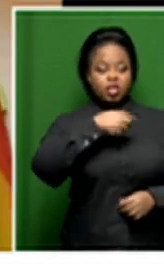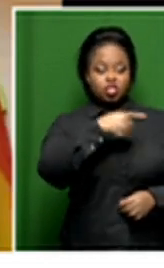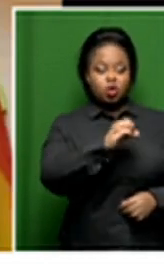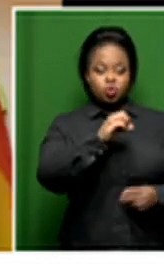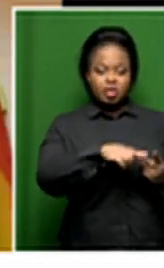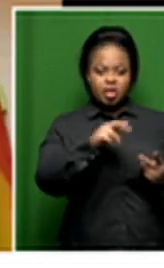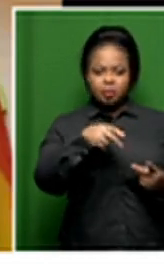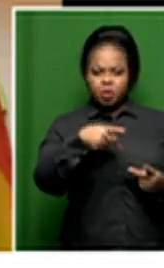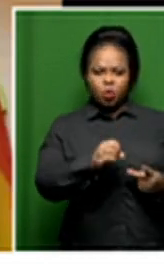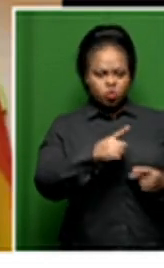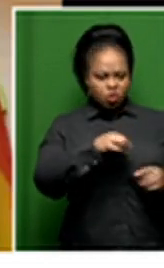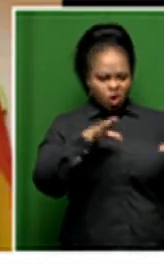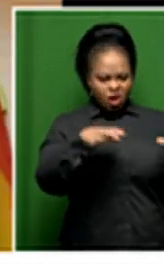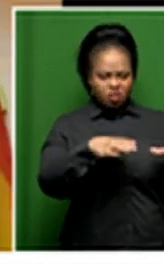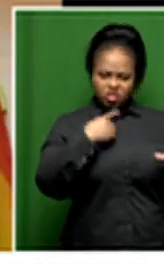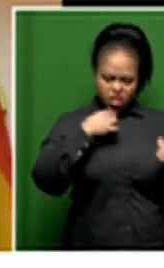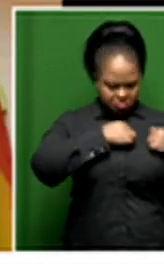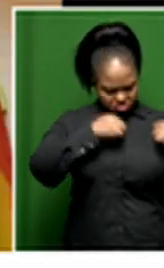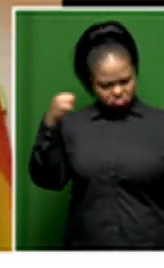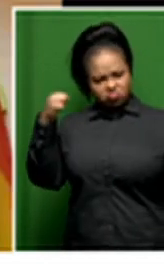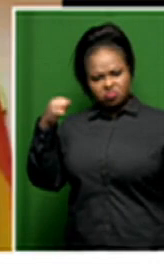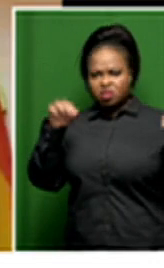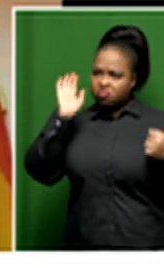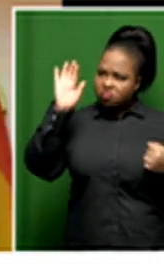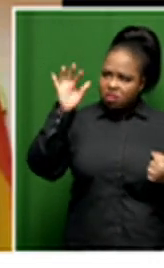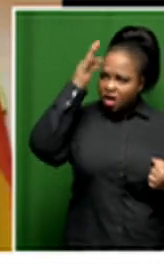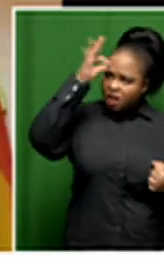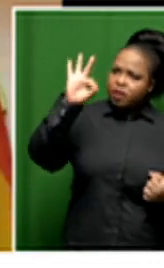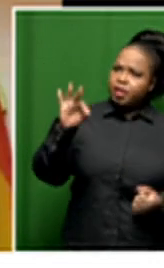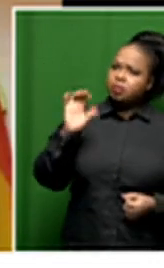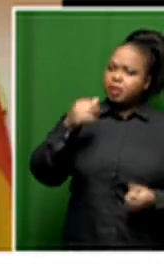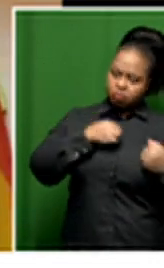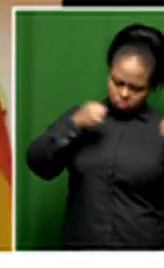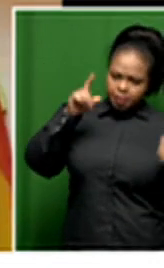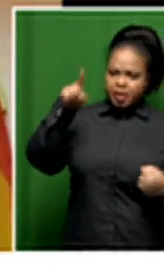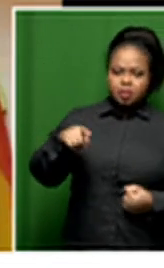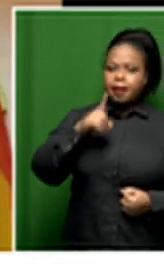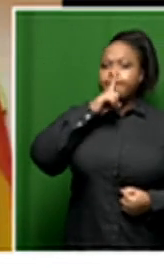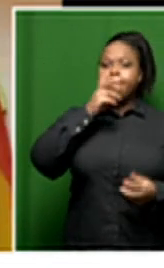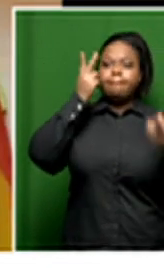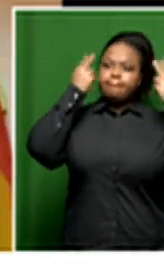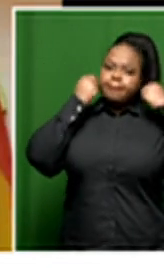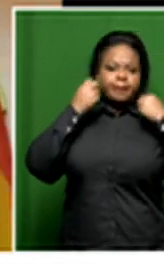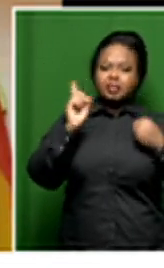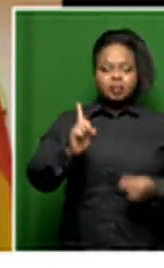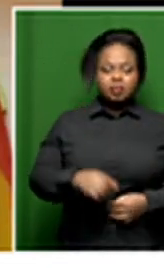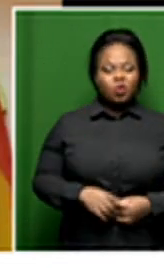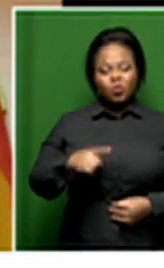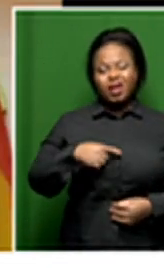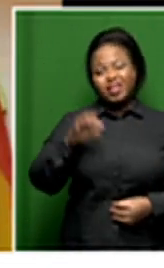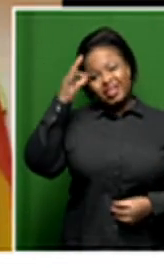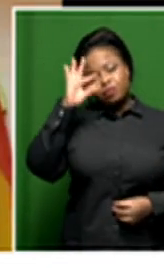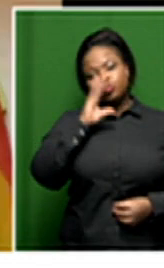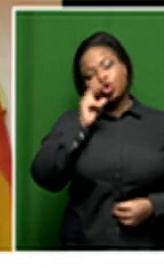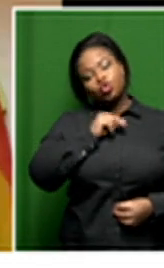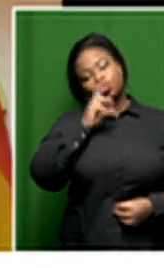society collective to say, speak up. Why are you silent as government? I mean, and also we don't want just government that only talks.